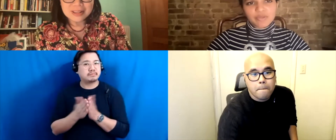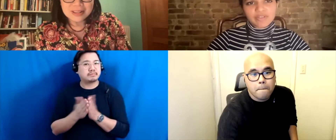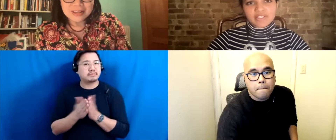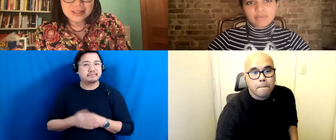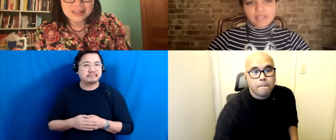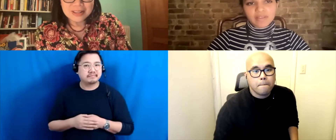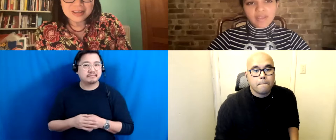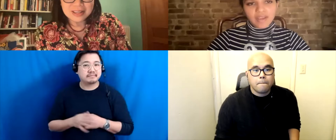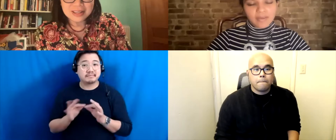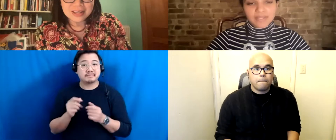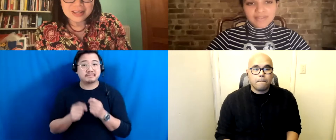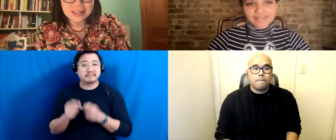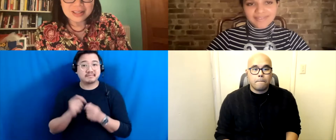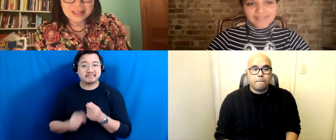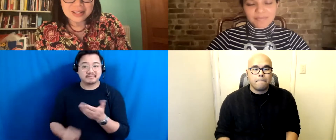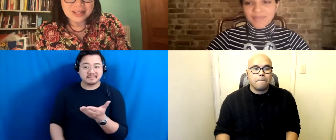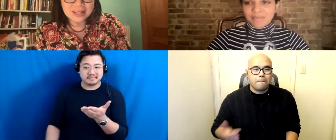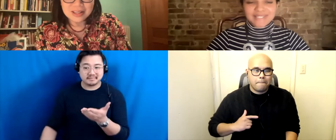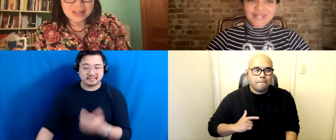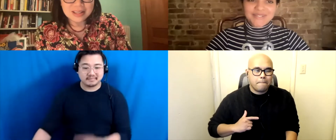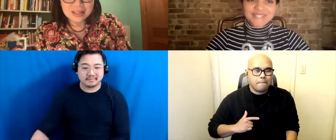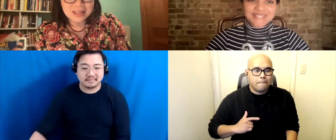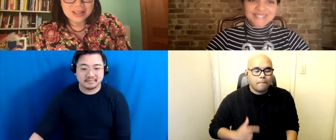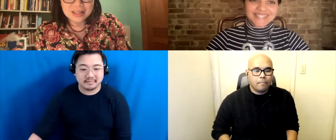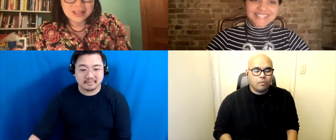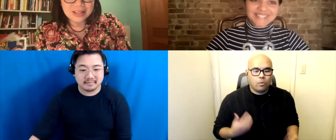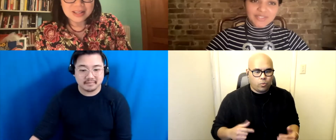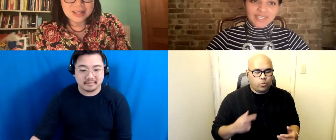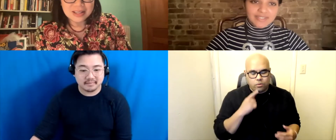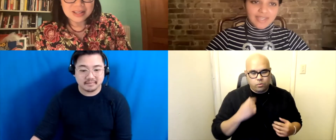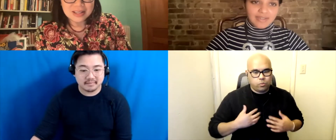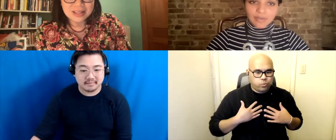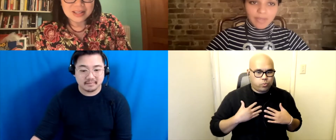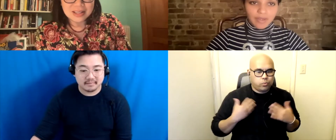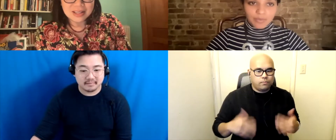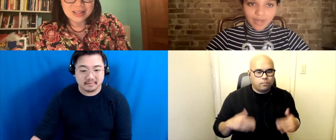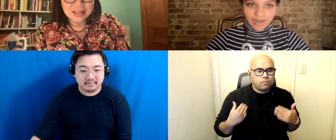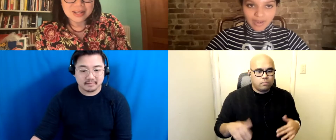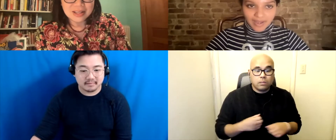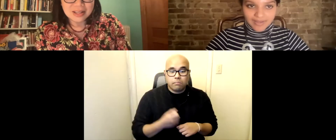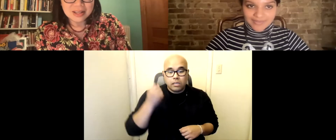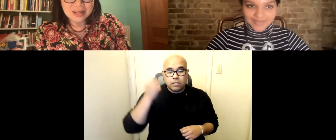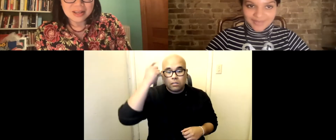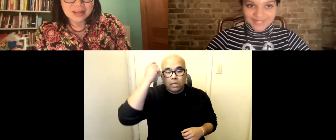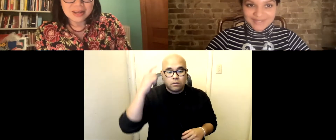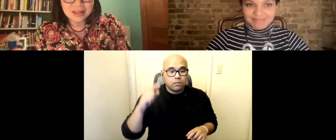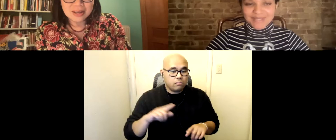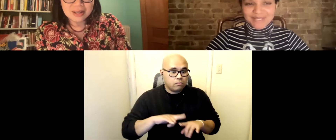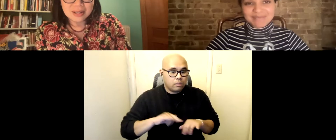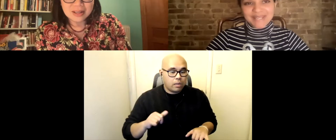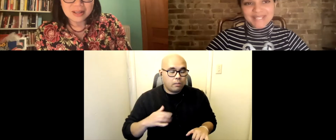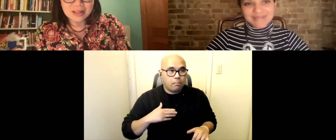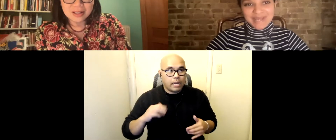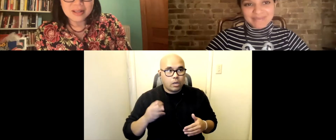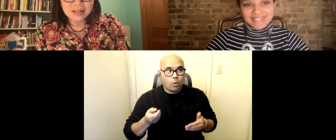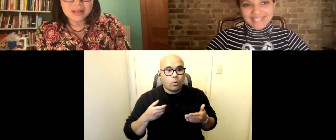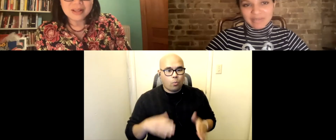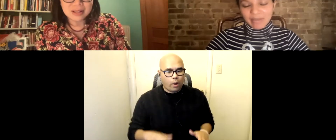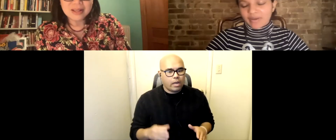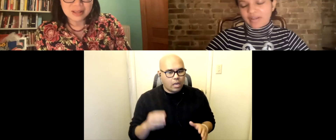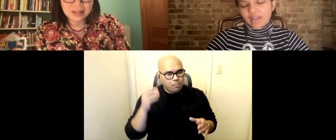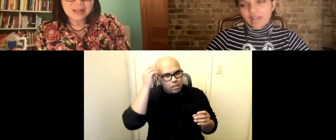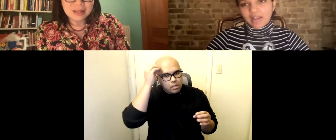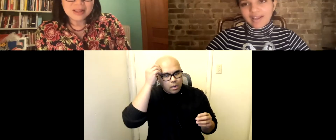That's very moving to me. Yeah, I mean, that makes a lot of sense. And these are things that in my own way, I've definitely been spending some time